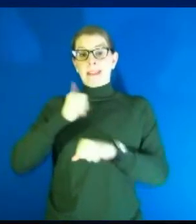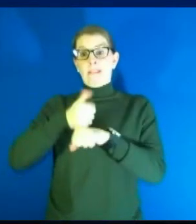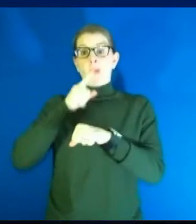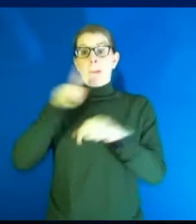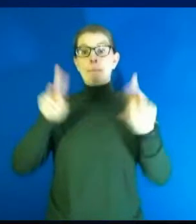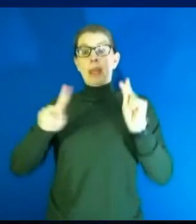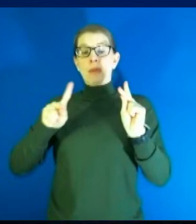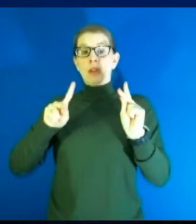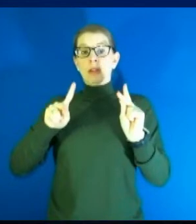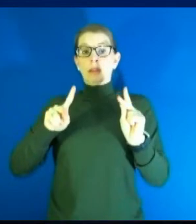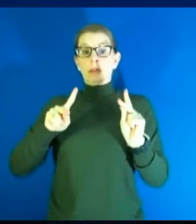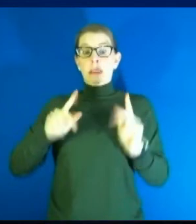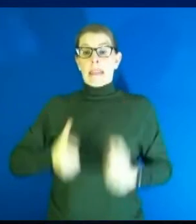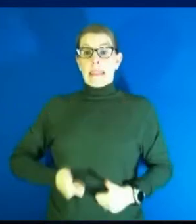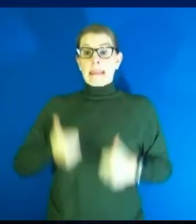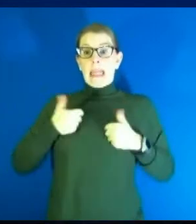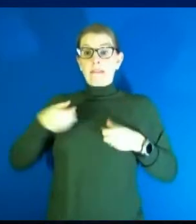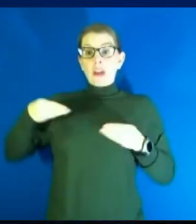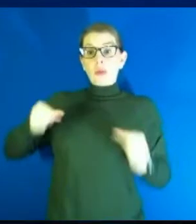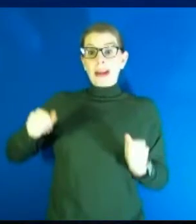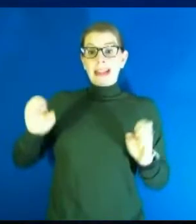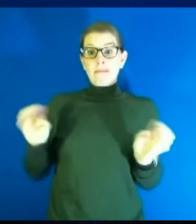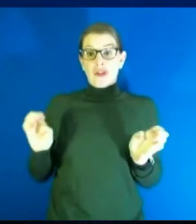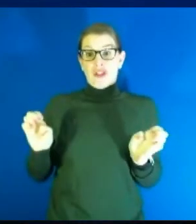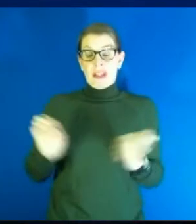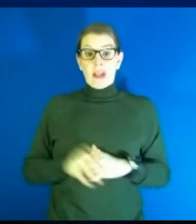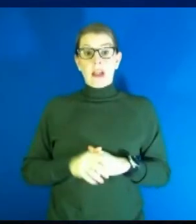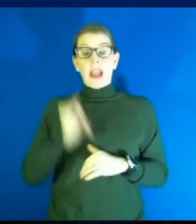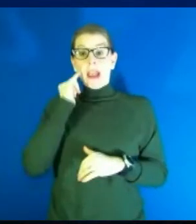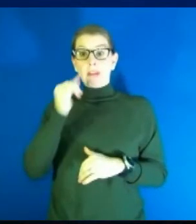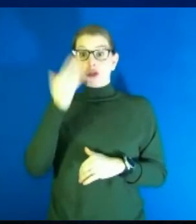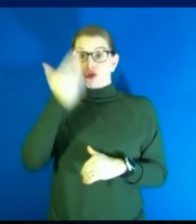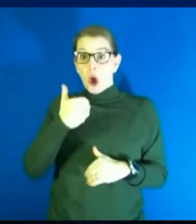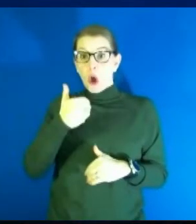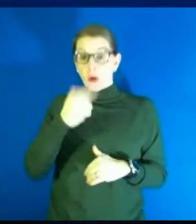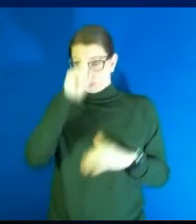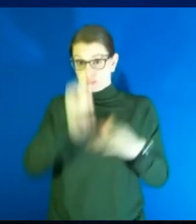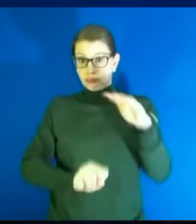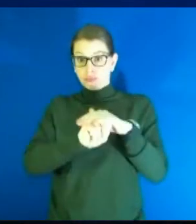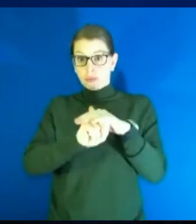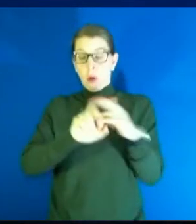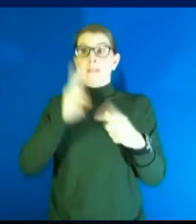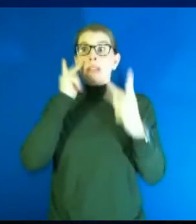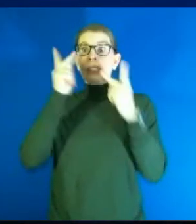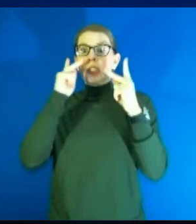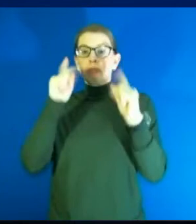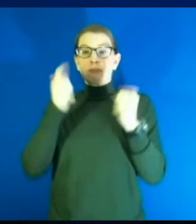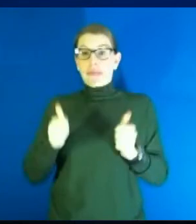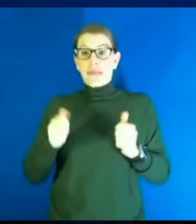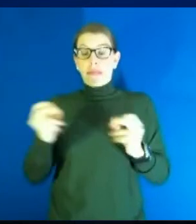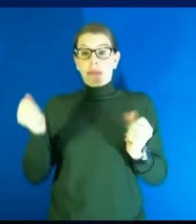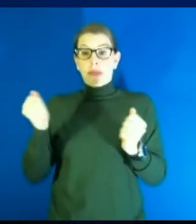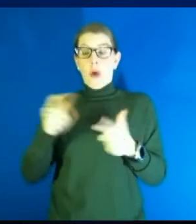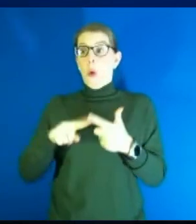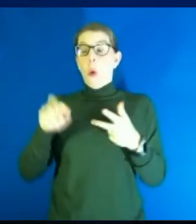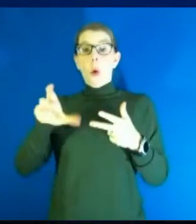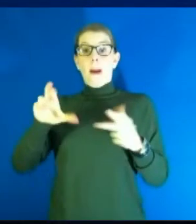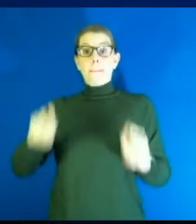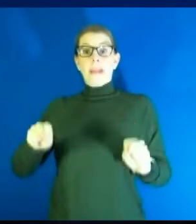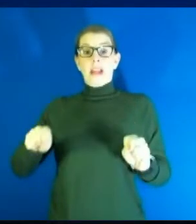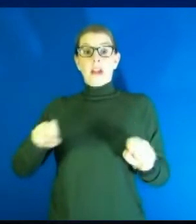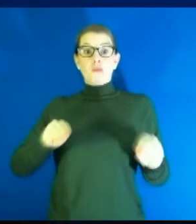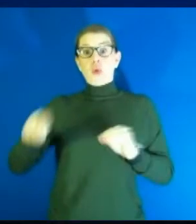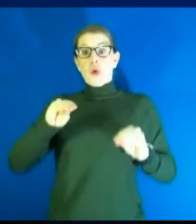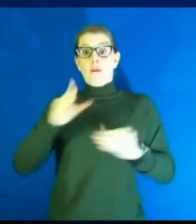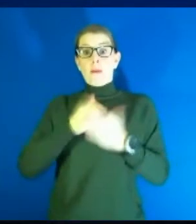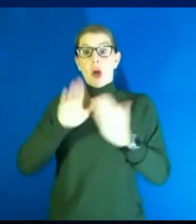having life or limb threatening emergencies. So if you think you're having a stroke, you're having sudden loss of vision, loss of the ability to move part of your